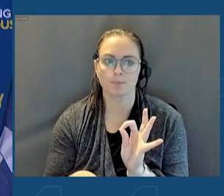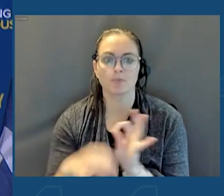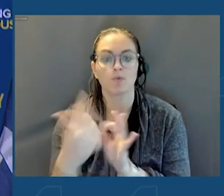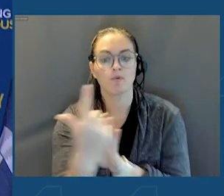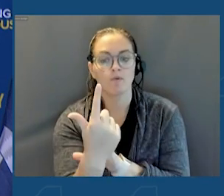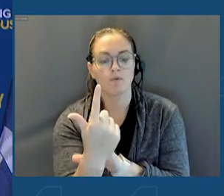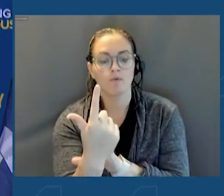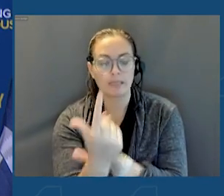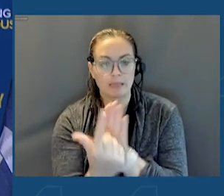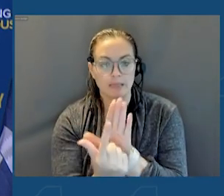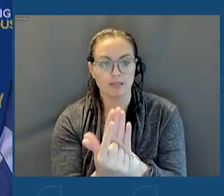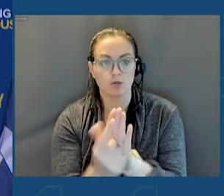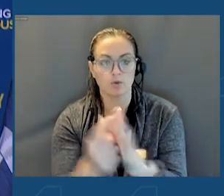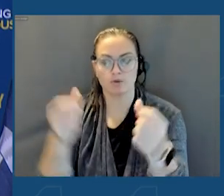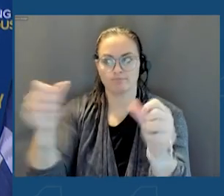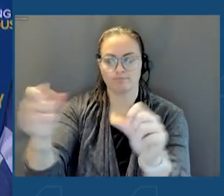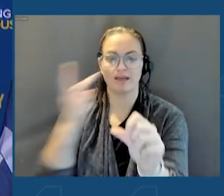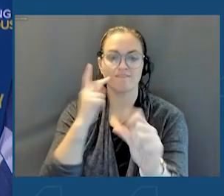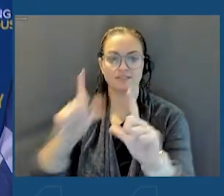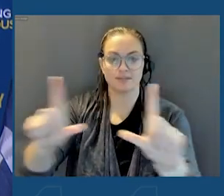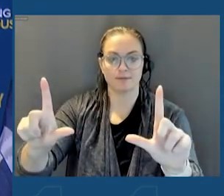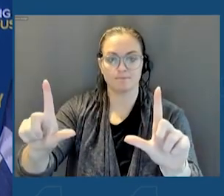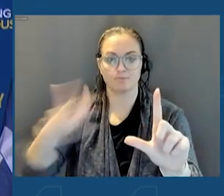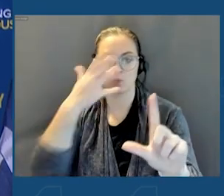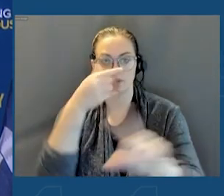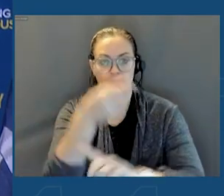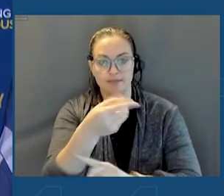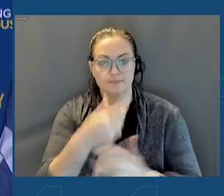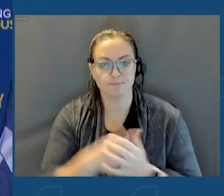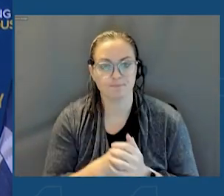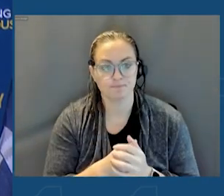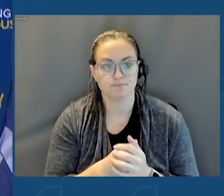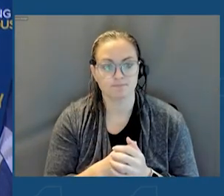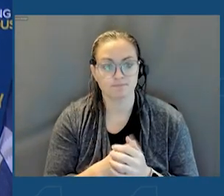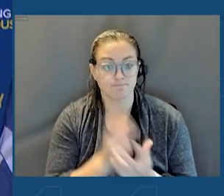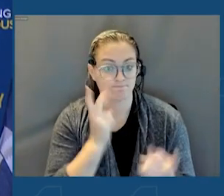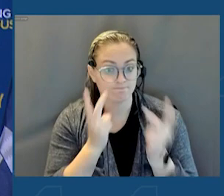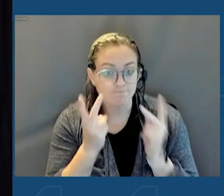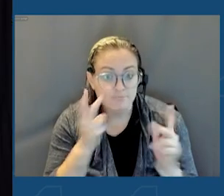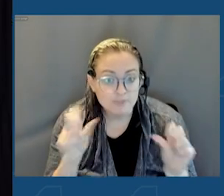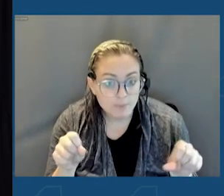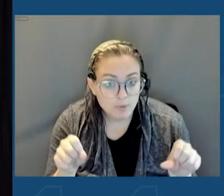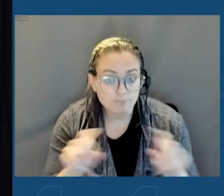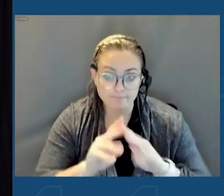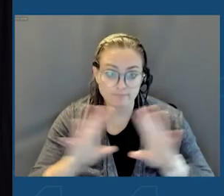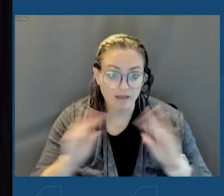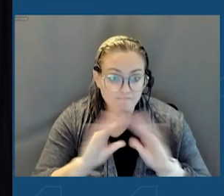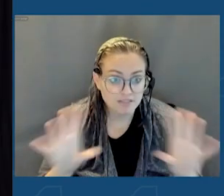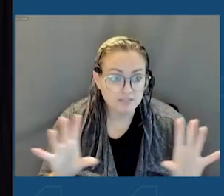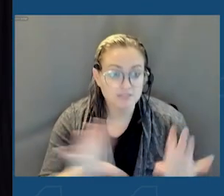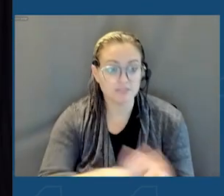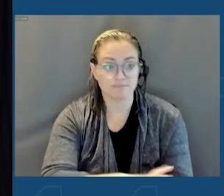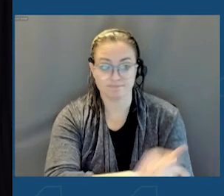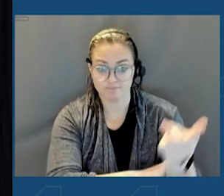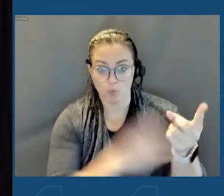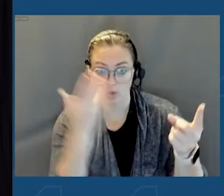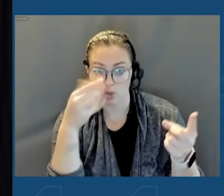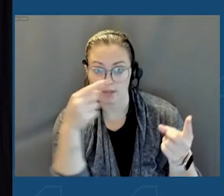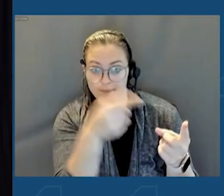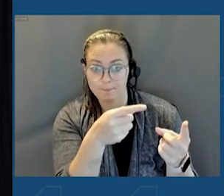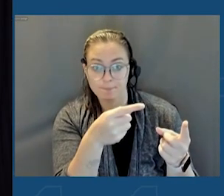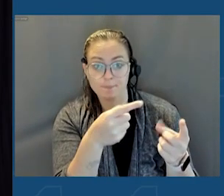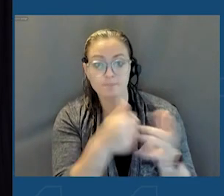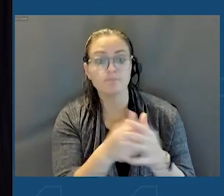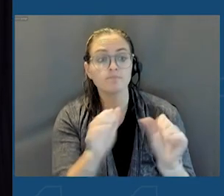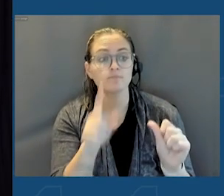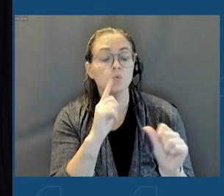dispensary will have a sign like this near the entrance. It's visible, it's obvious, and this is the sign. This is where you can